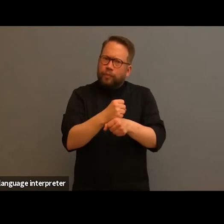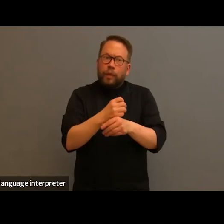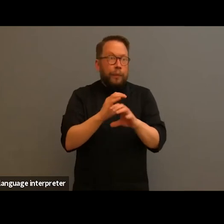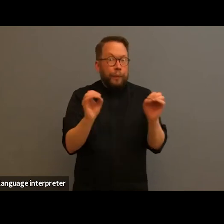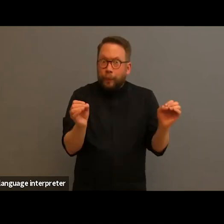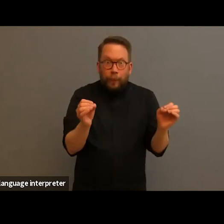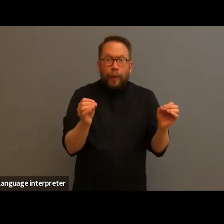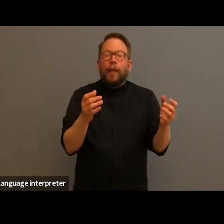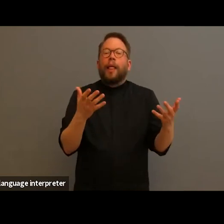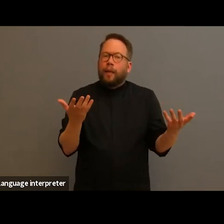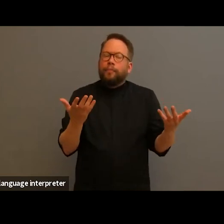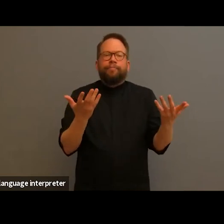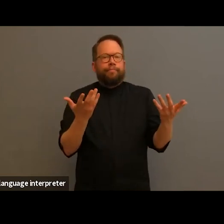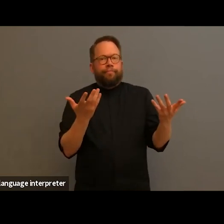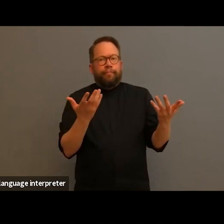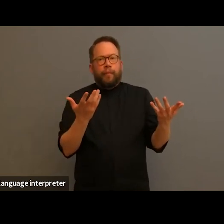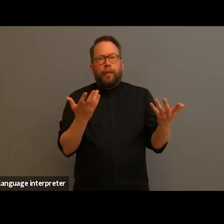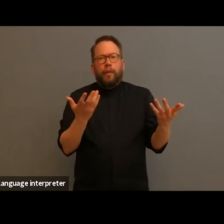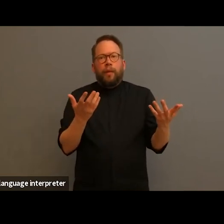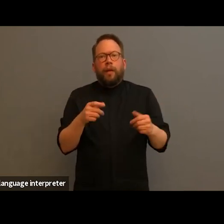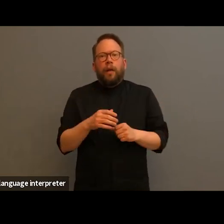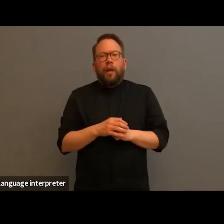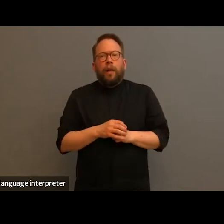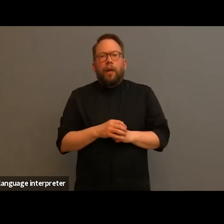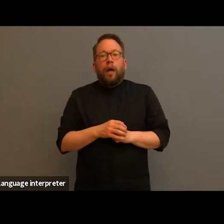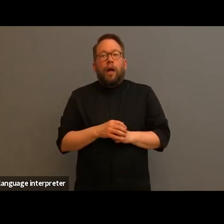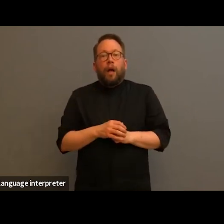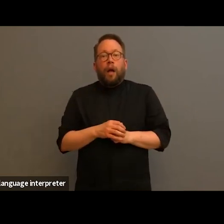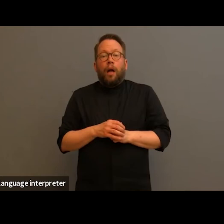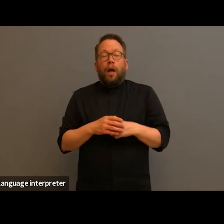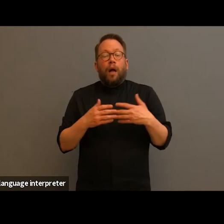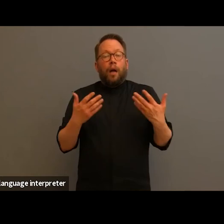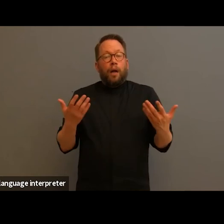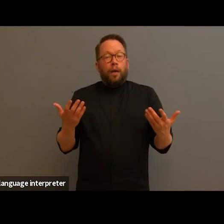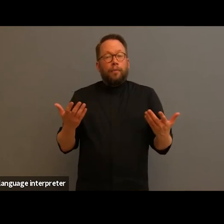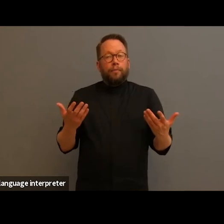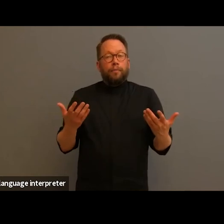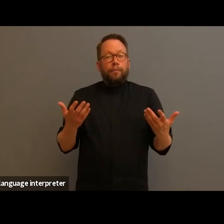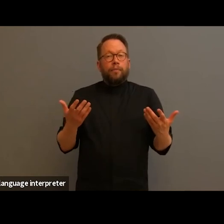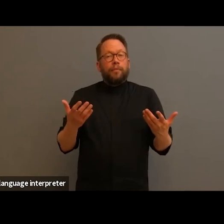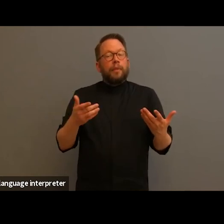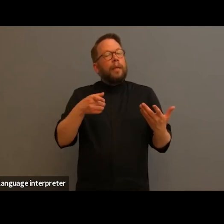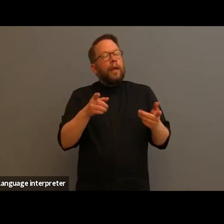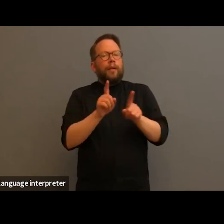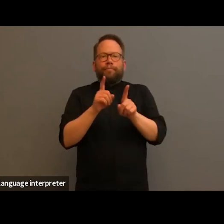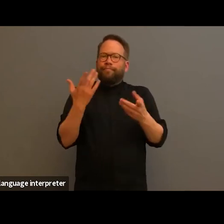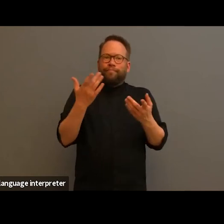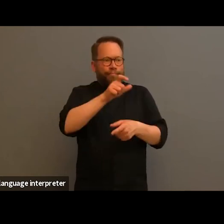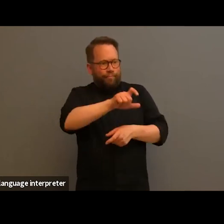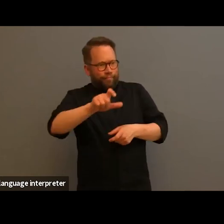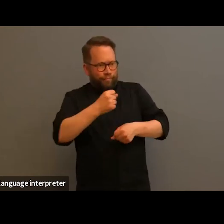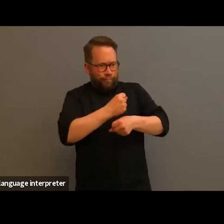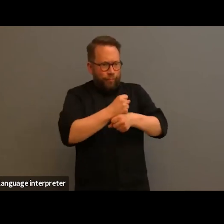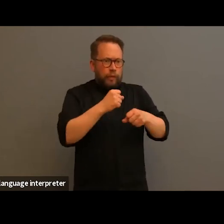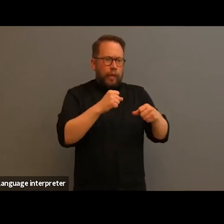including new ways of using ICT is necessary for persons who have experienced loss of sight.